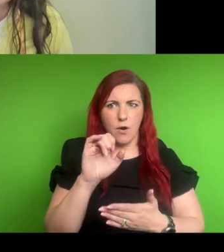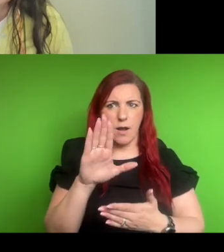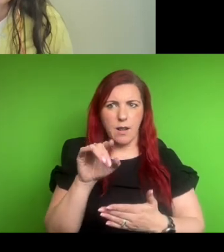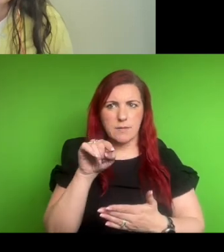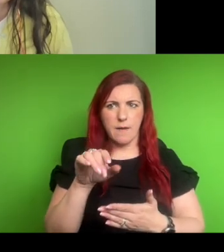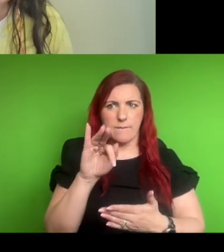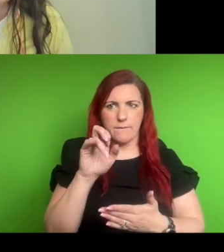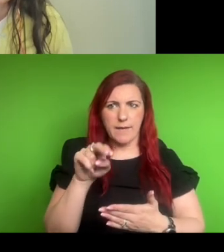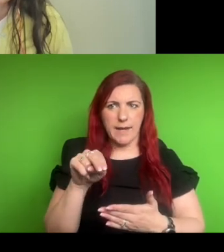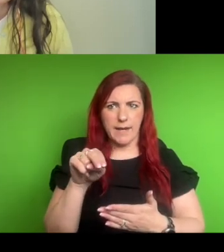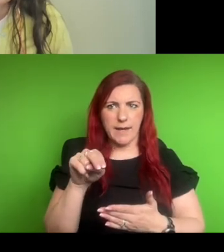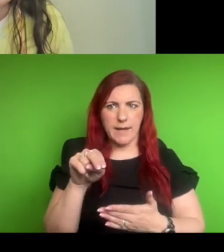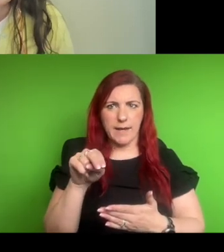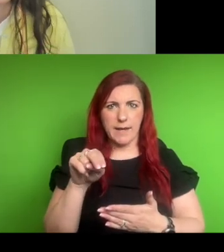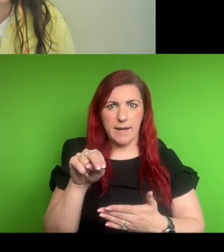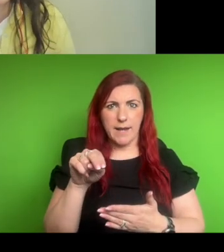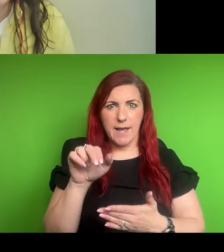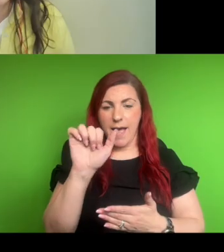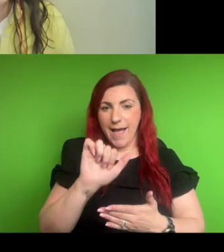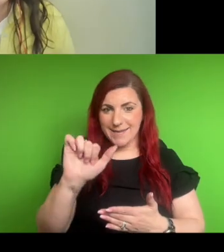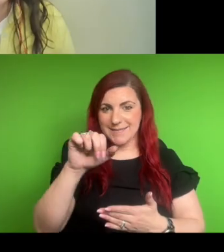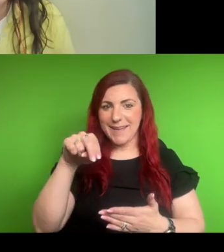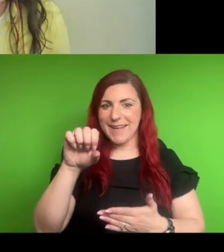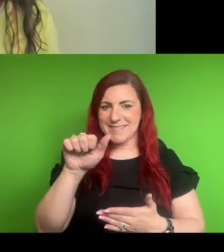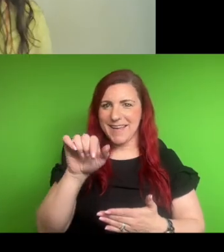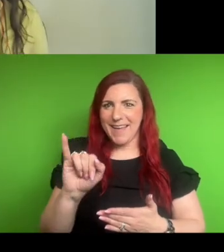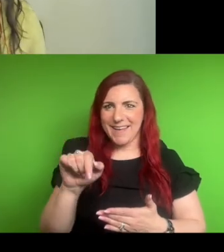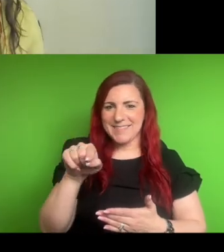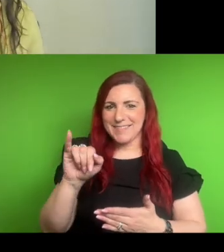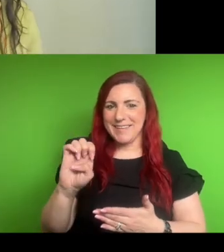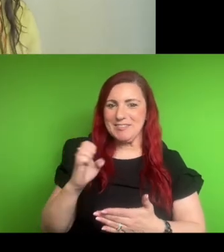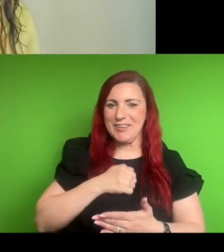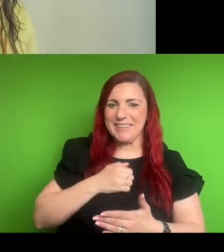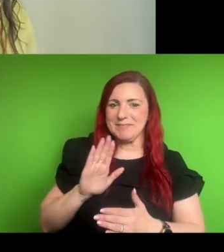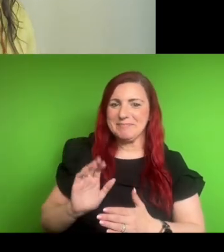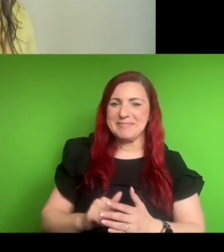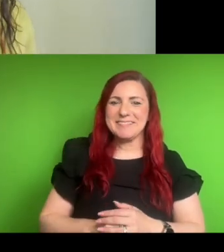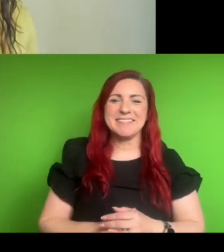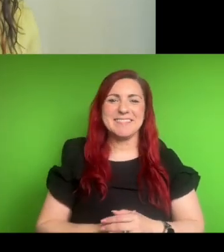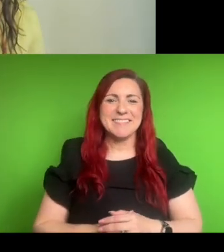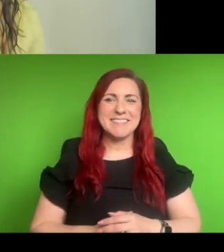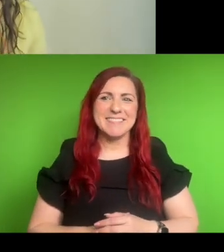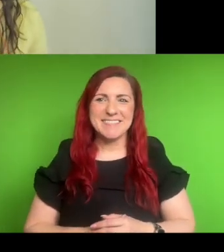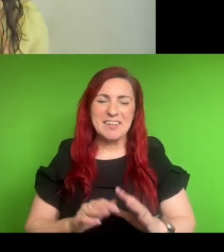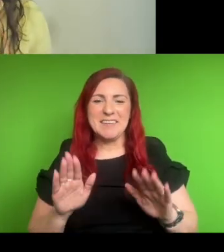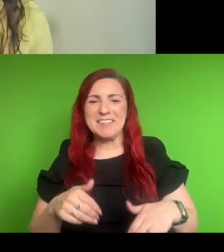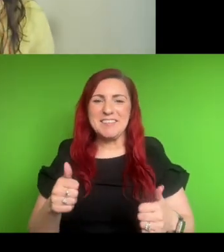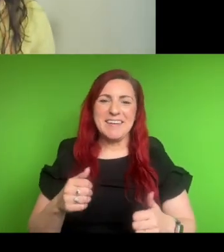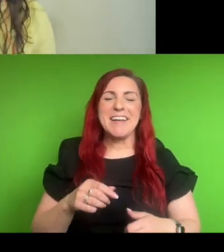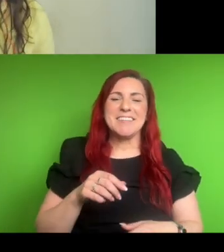fergal.fin at at NSAI. NSAI. Sorry. That's okay.